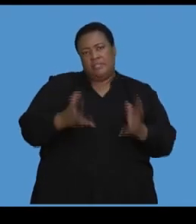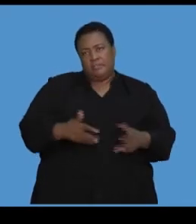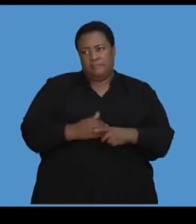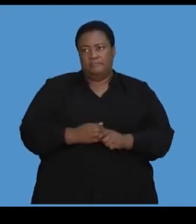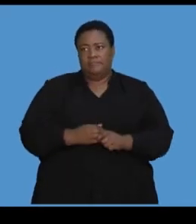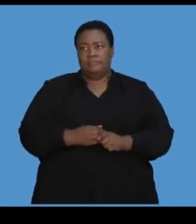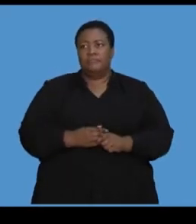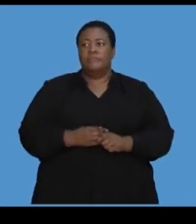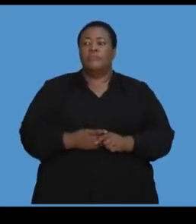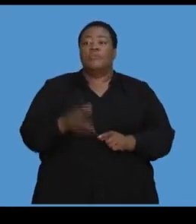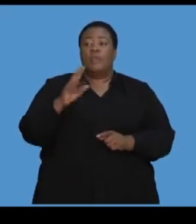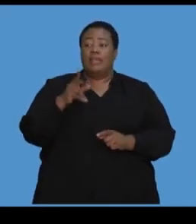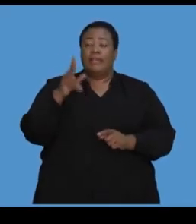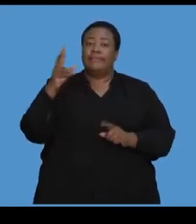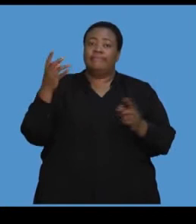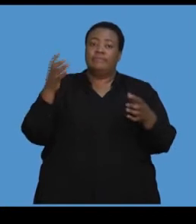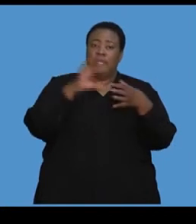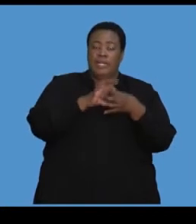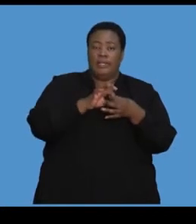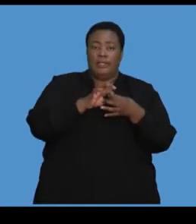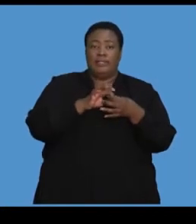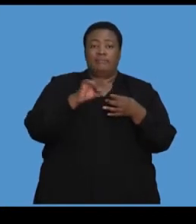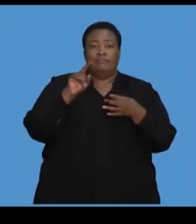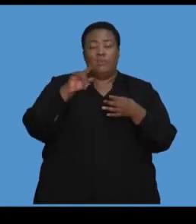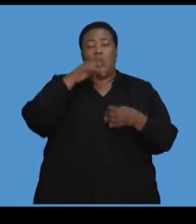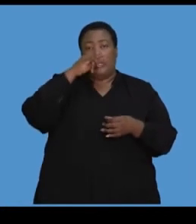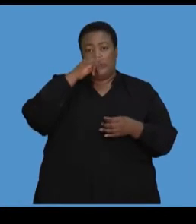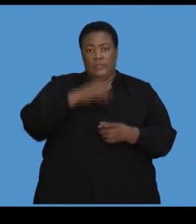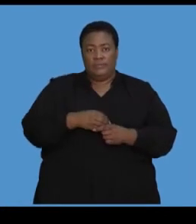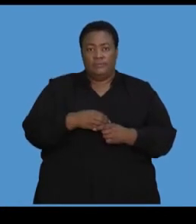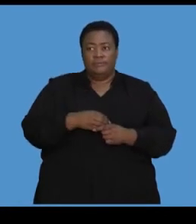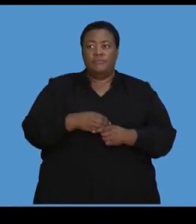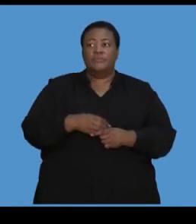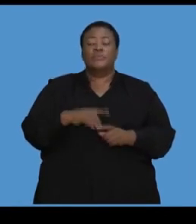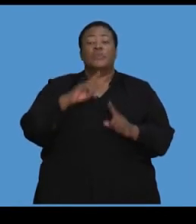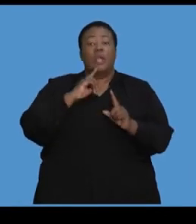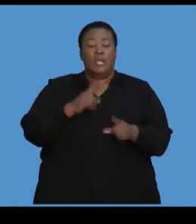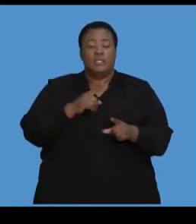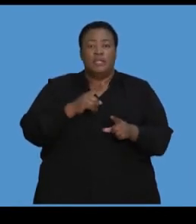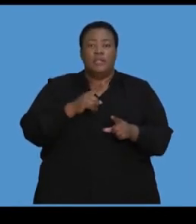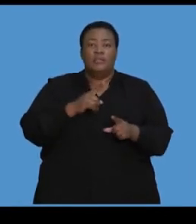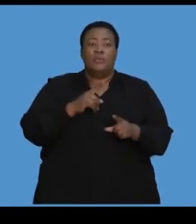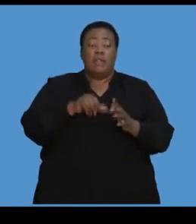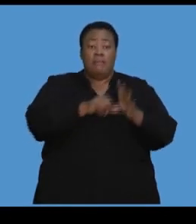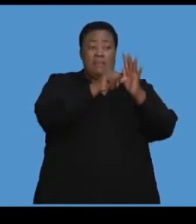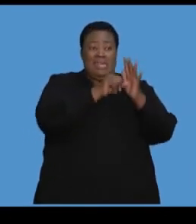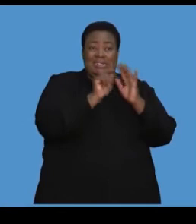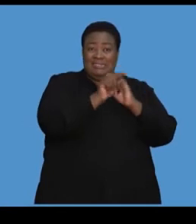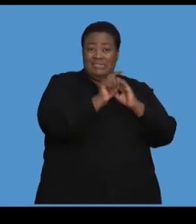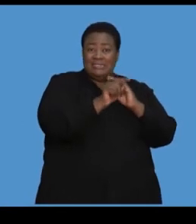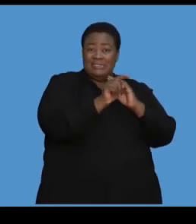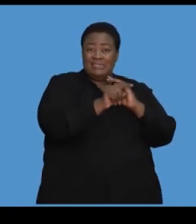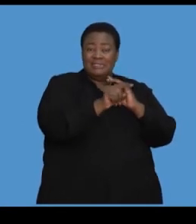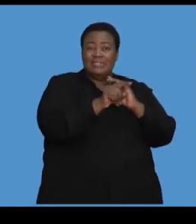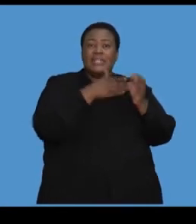again, there is our link. We are linking this to our cartoon there. Right, the answer is the main budget is guided